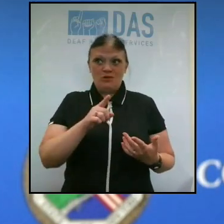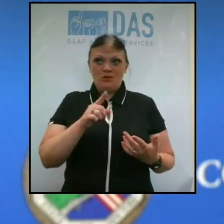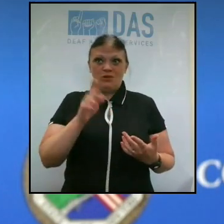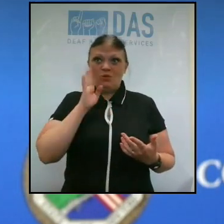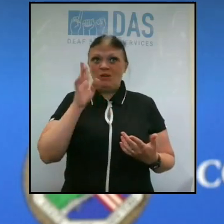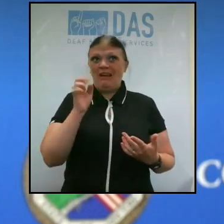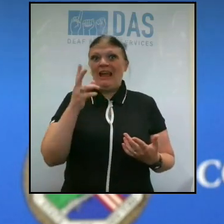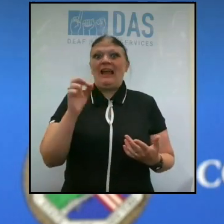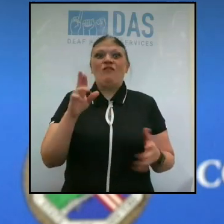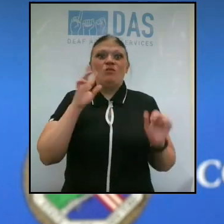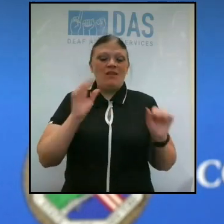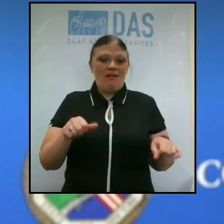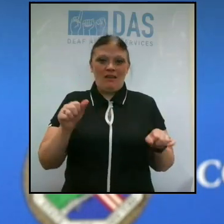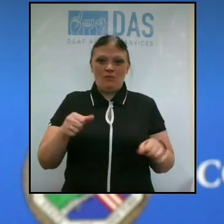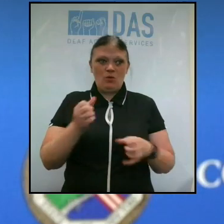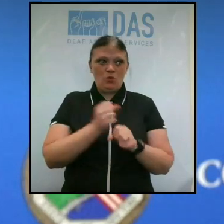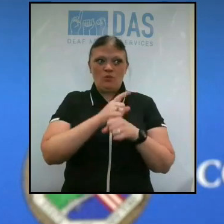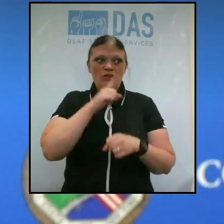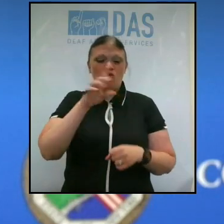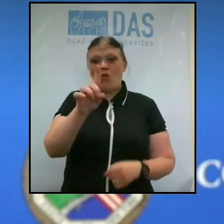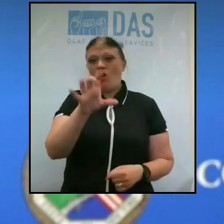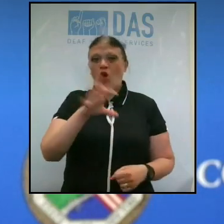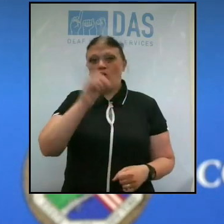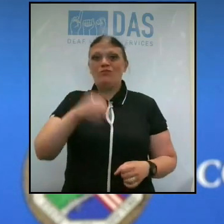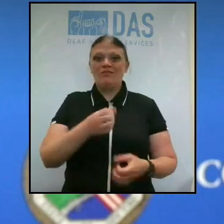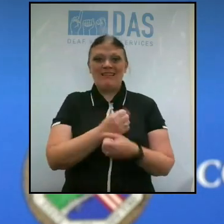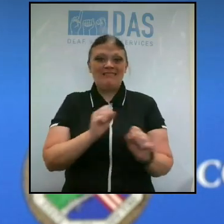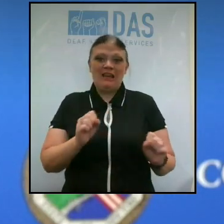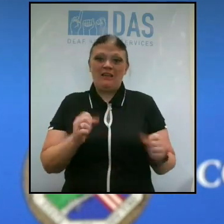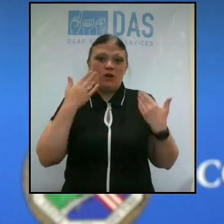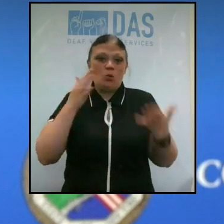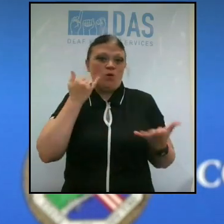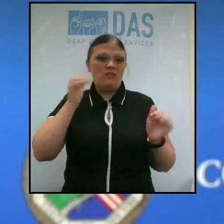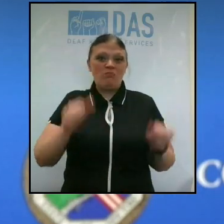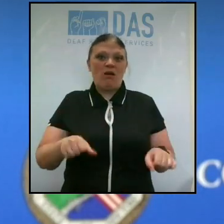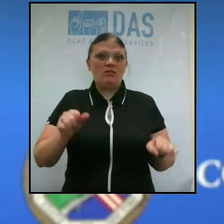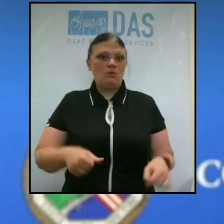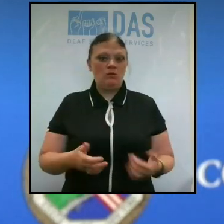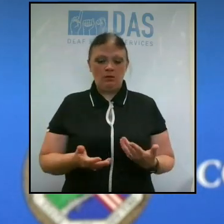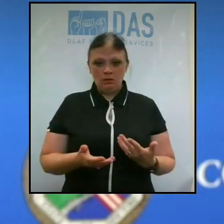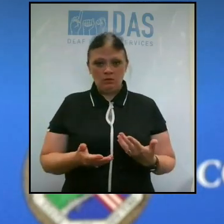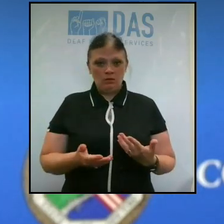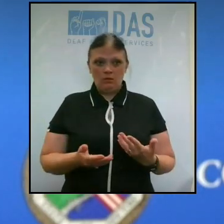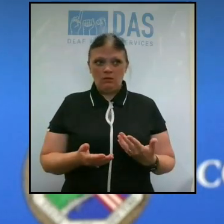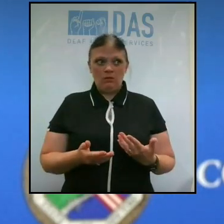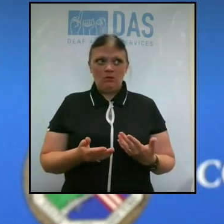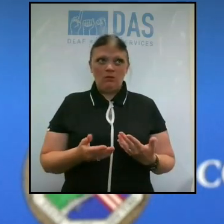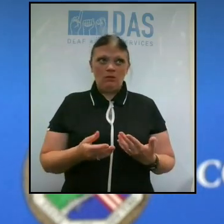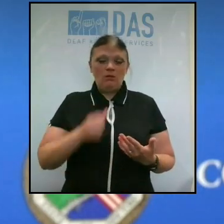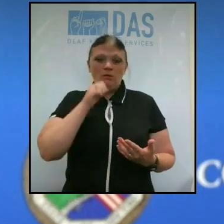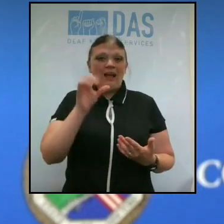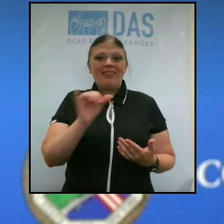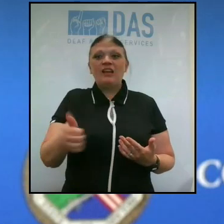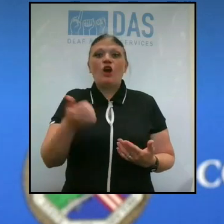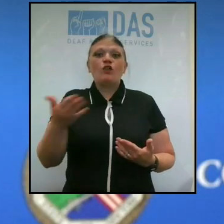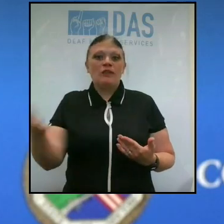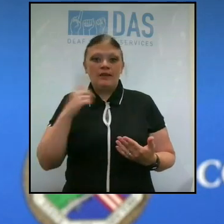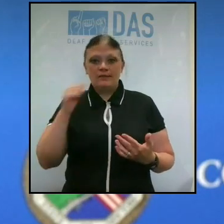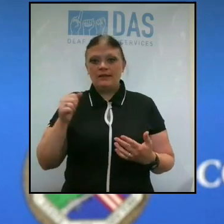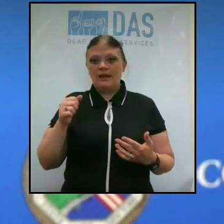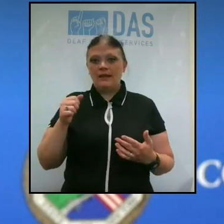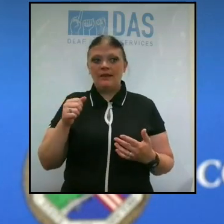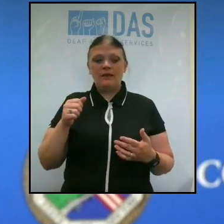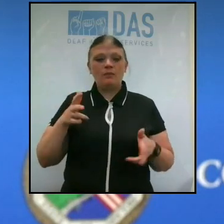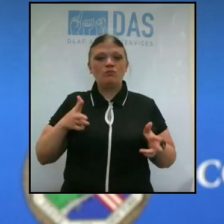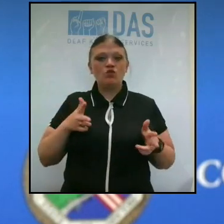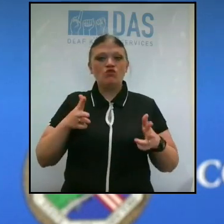able to ensure the safety of it 100% of the time. I just don't know if that's possible. It's unlike other things, like the drive-ins. They were talking